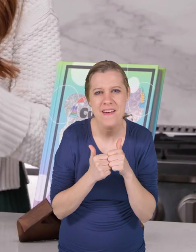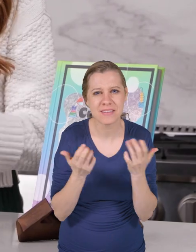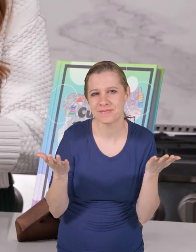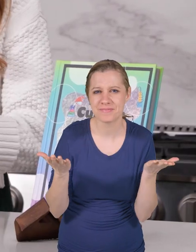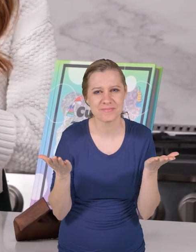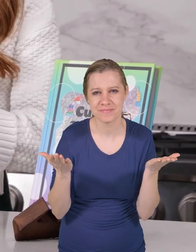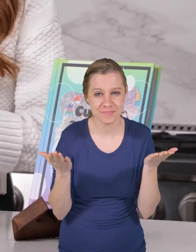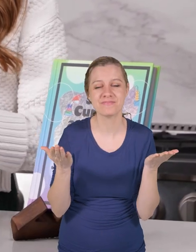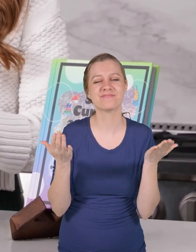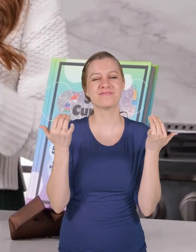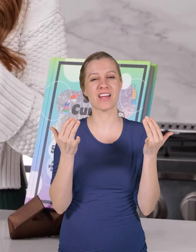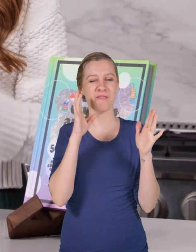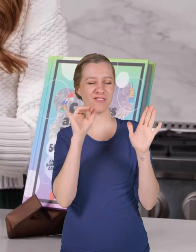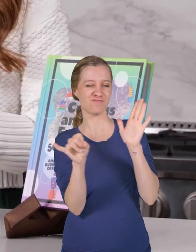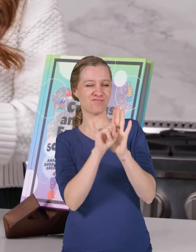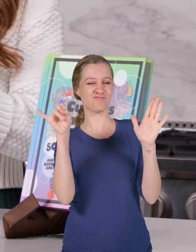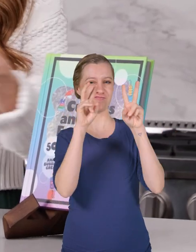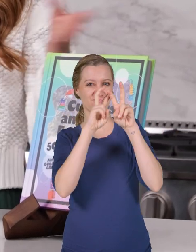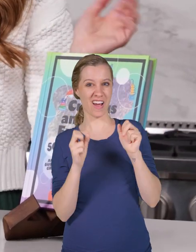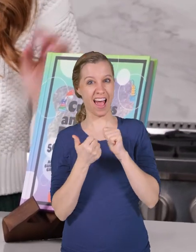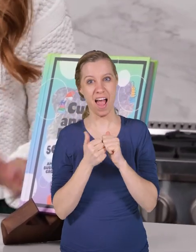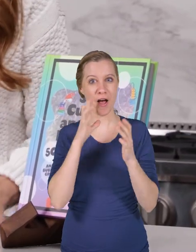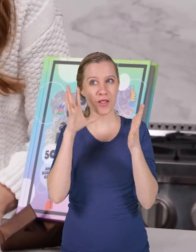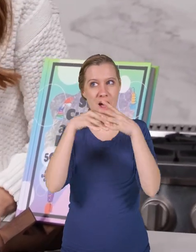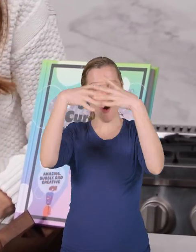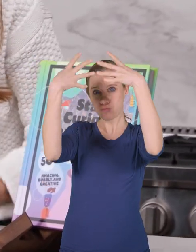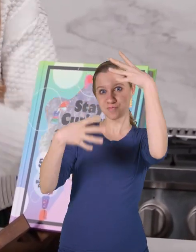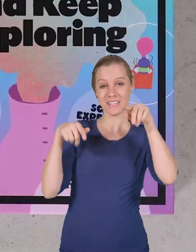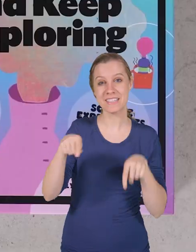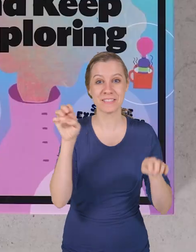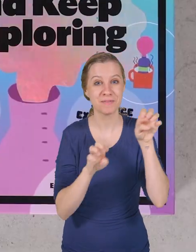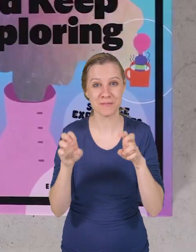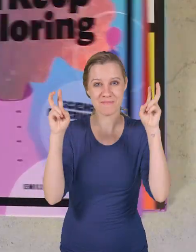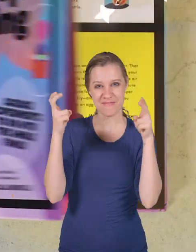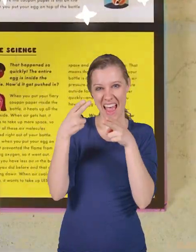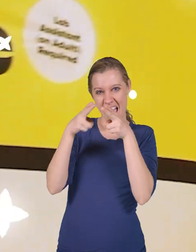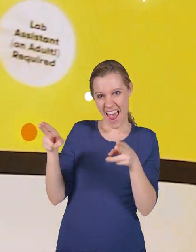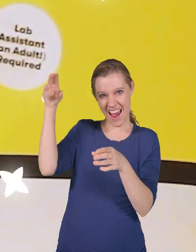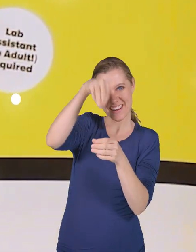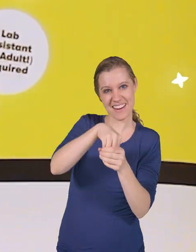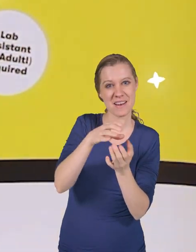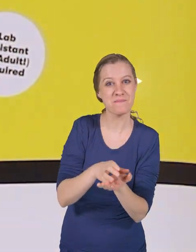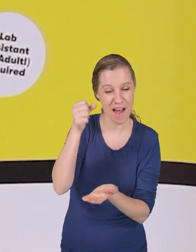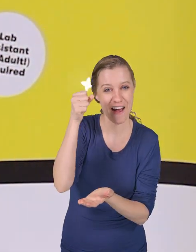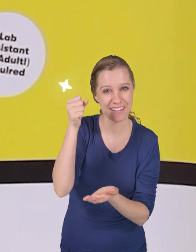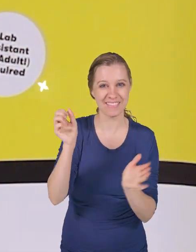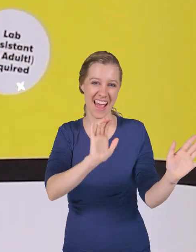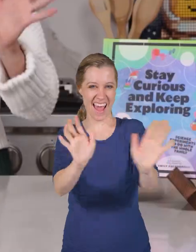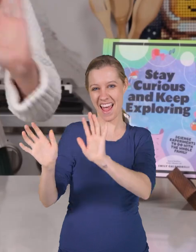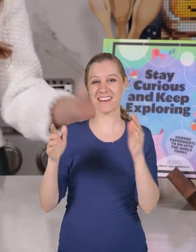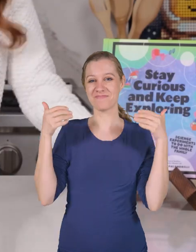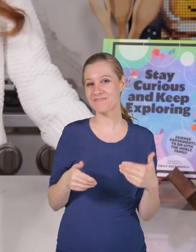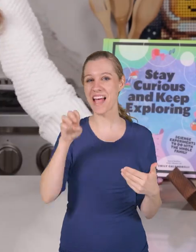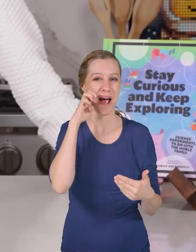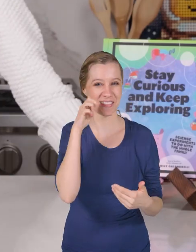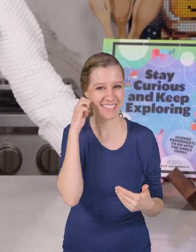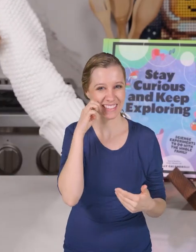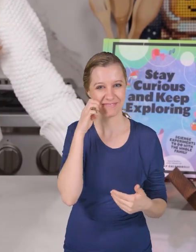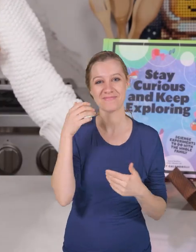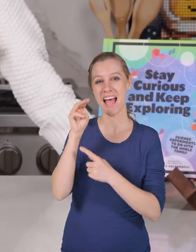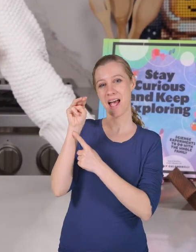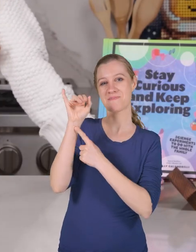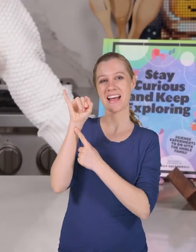do it? Today, we will find the answer to this riddle and learn so much more with my experiment, Egg in a Bottle. Hi, everyone. I'm